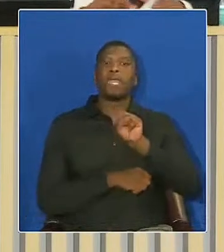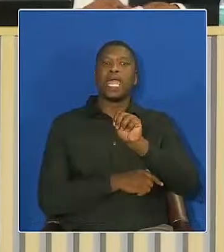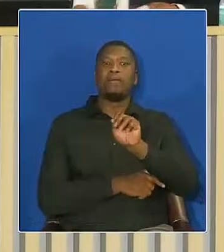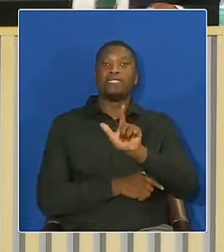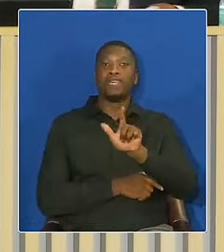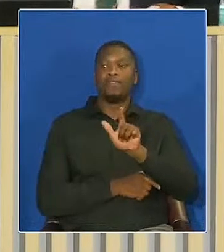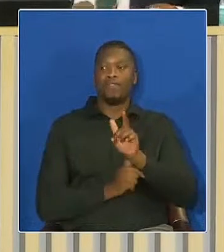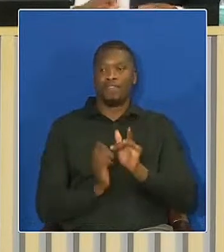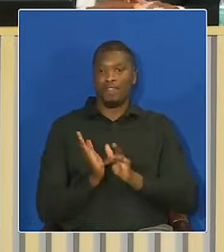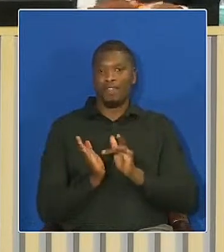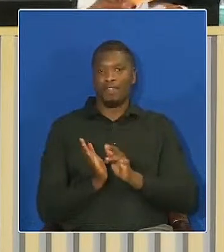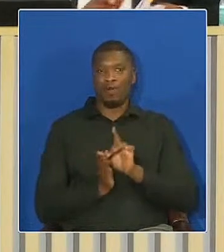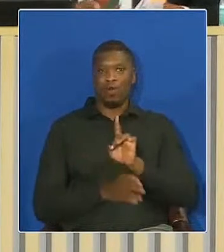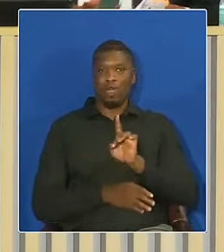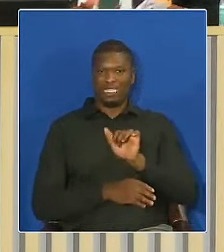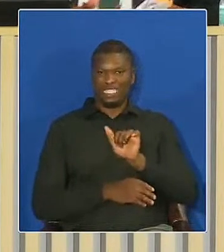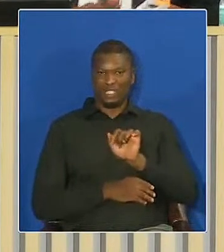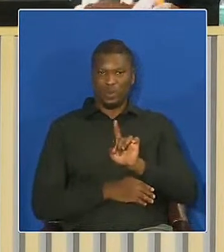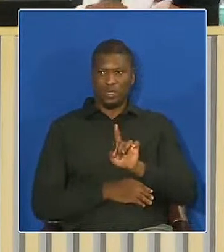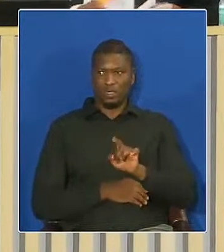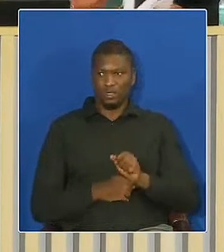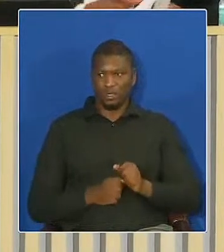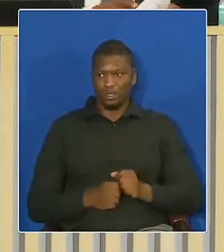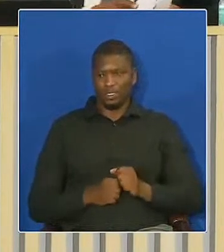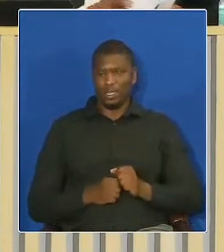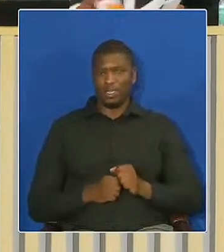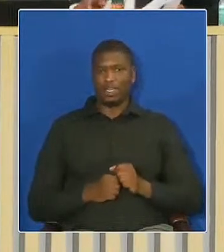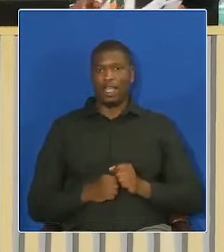BM7, 161.